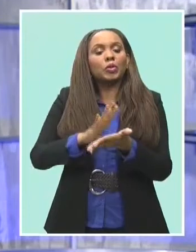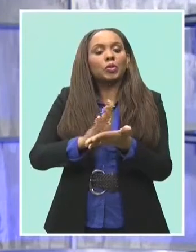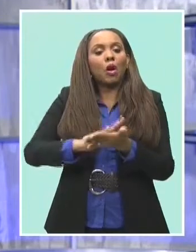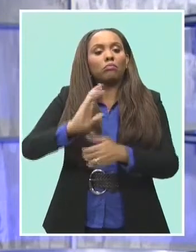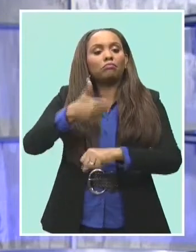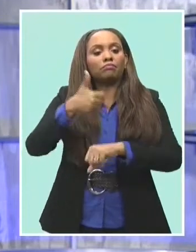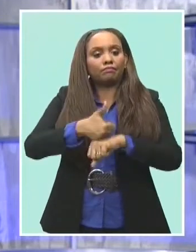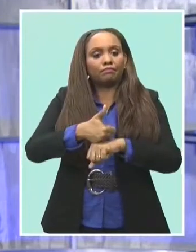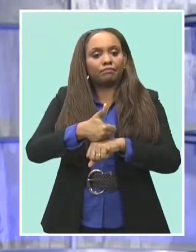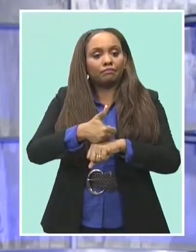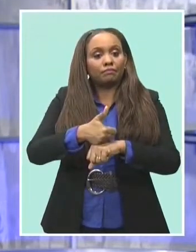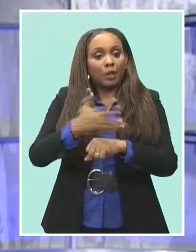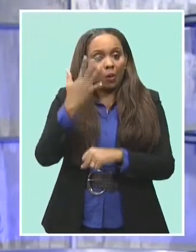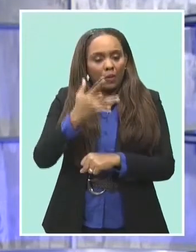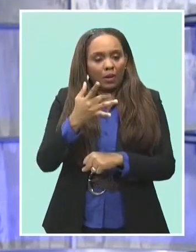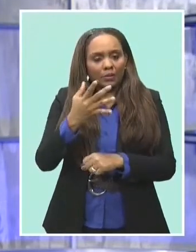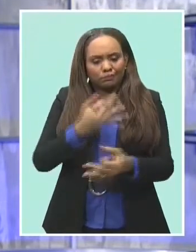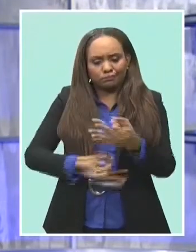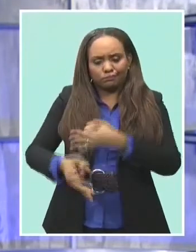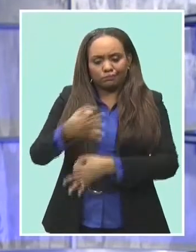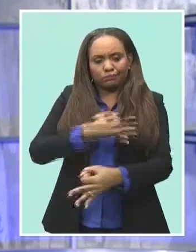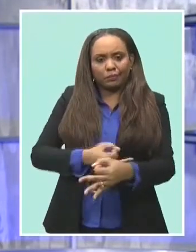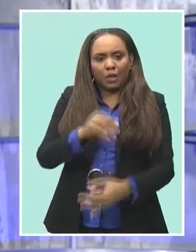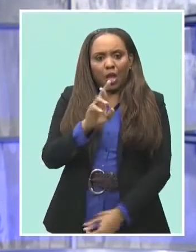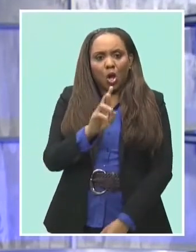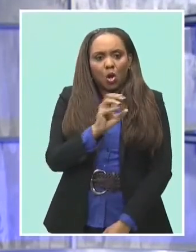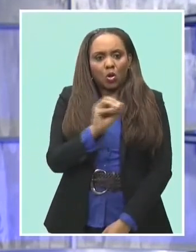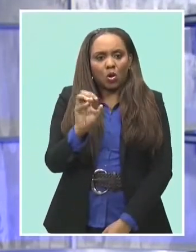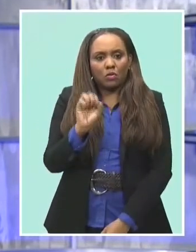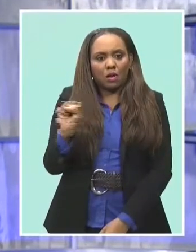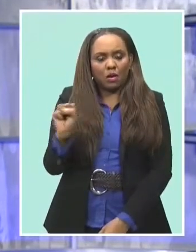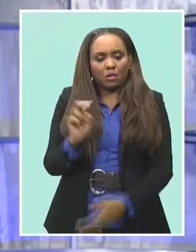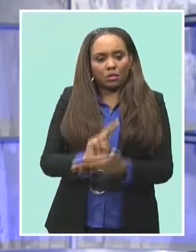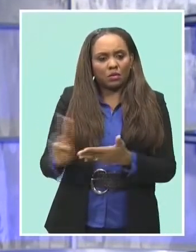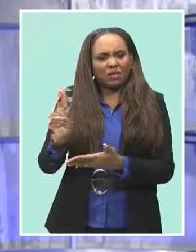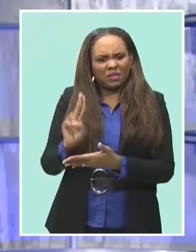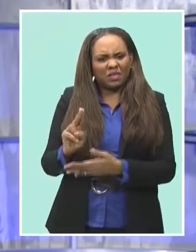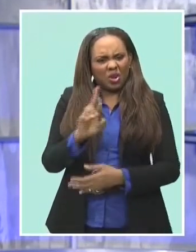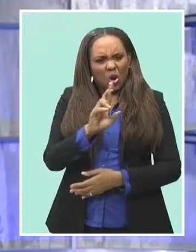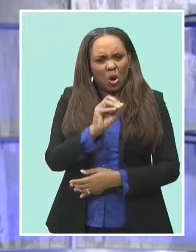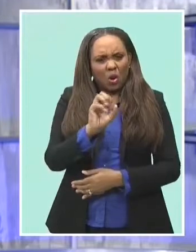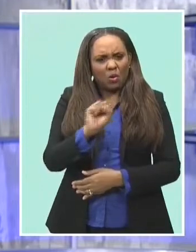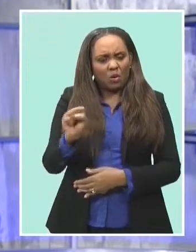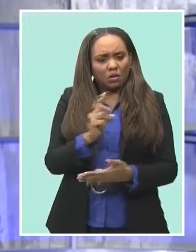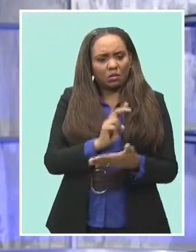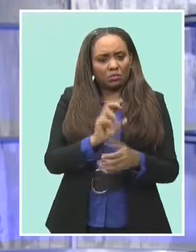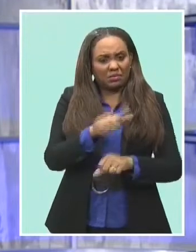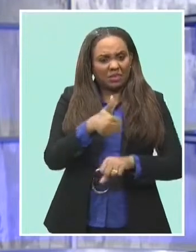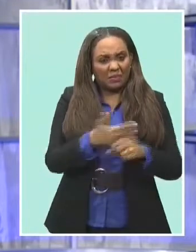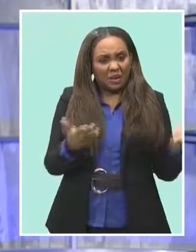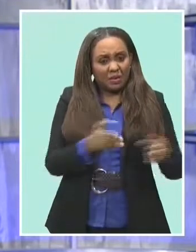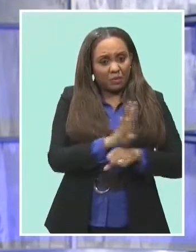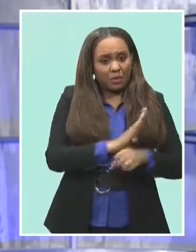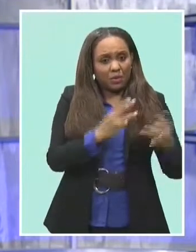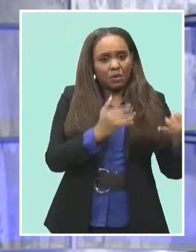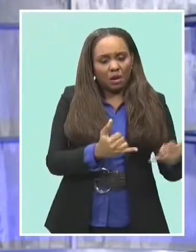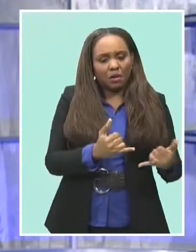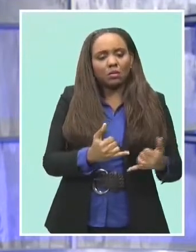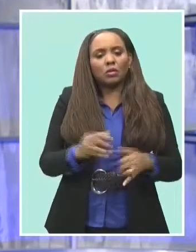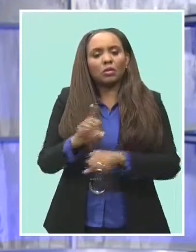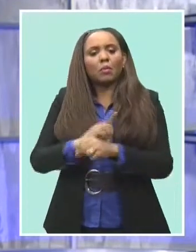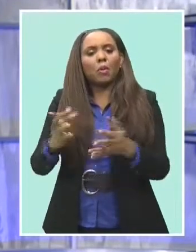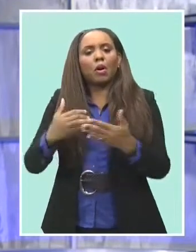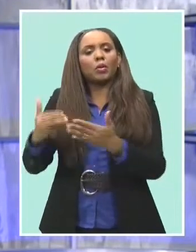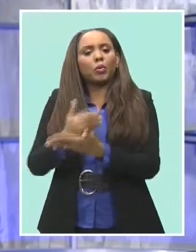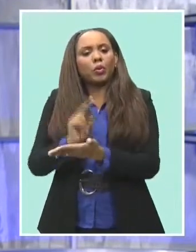academic institution to replace Ross University that has relocated to Barbados. We hear more in this Marpin television